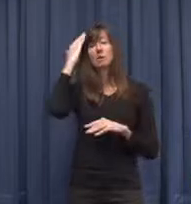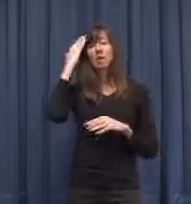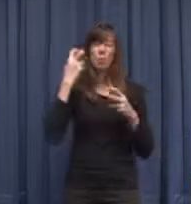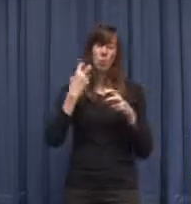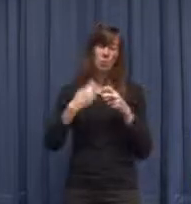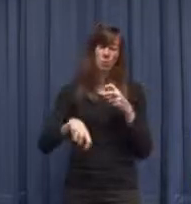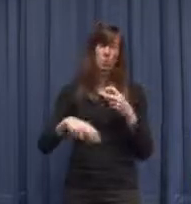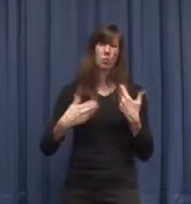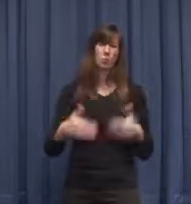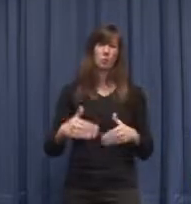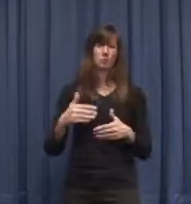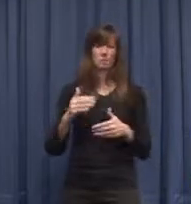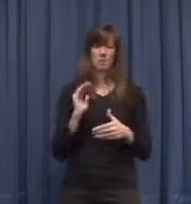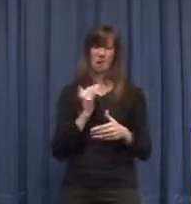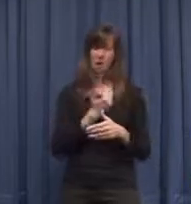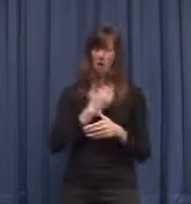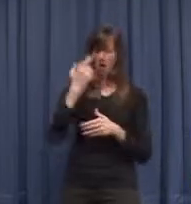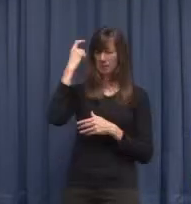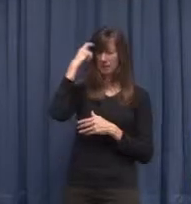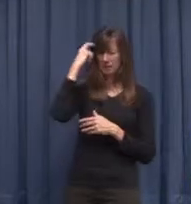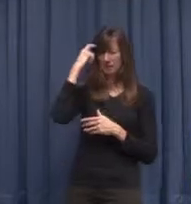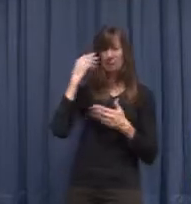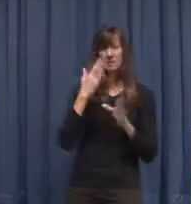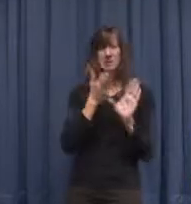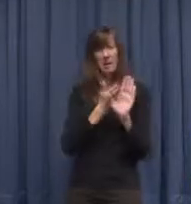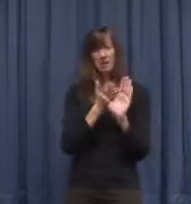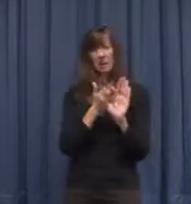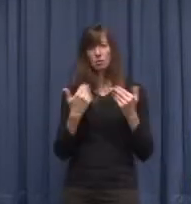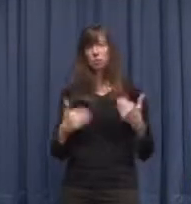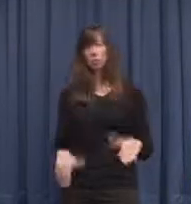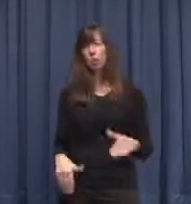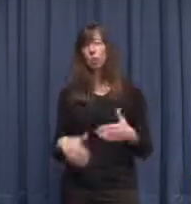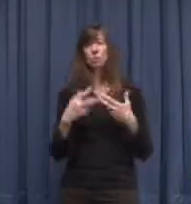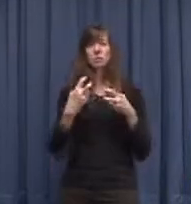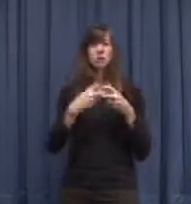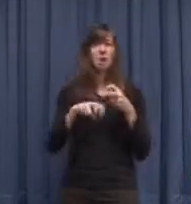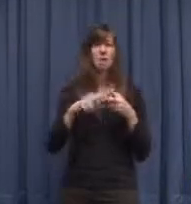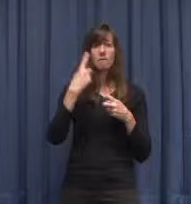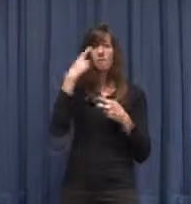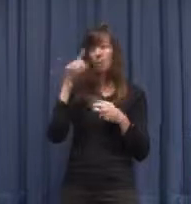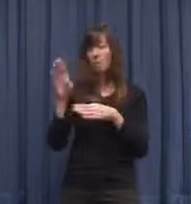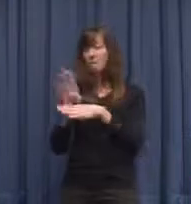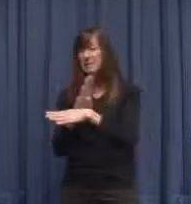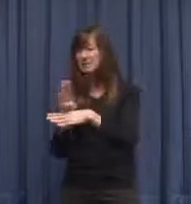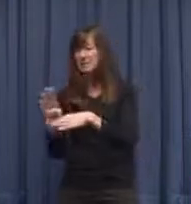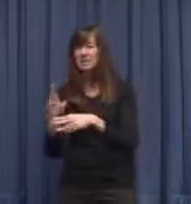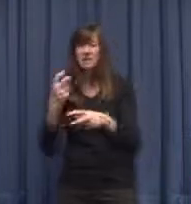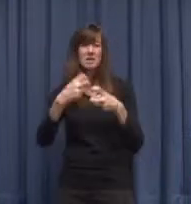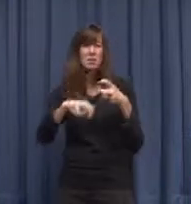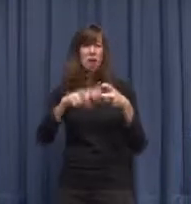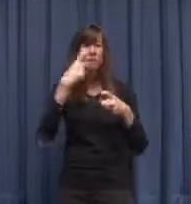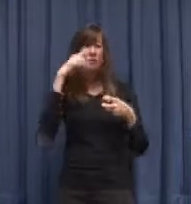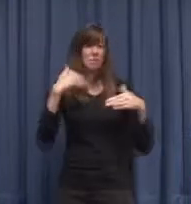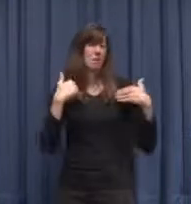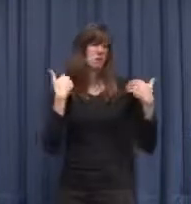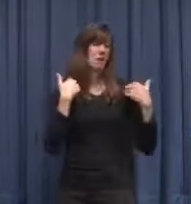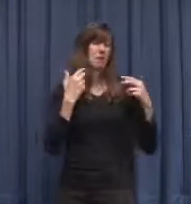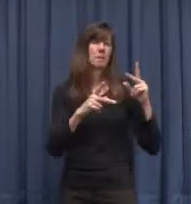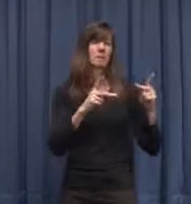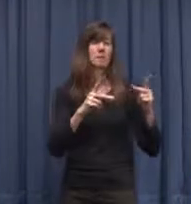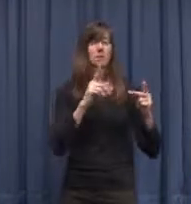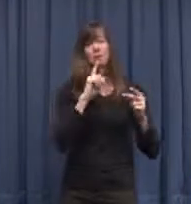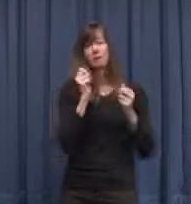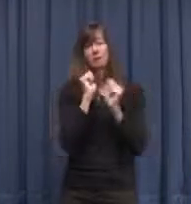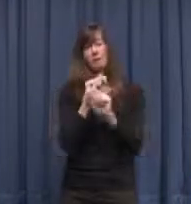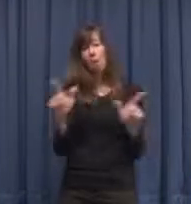and psychologically, but also very much tough for our businesses and our young people and really all of us.